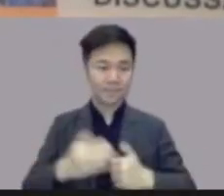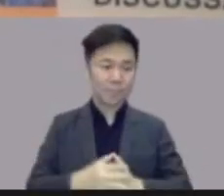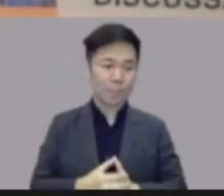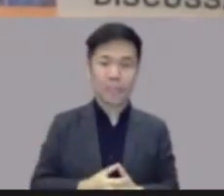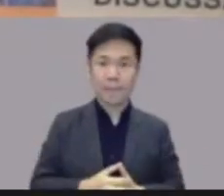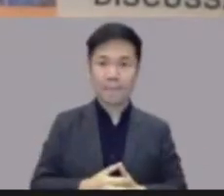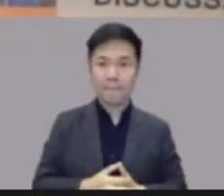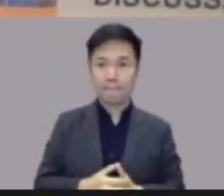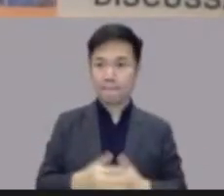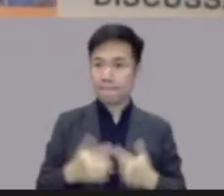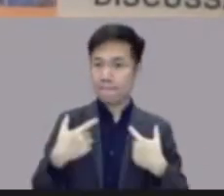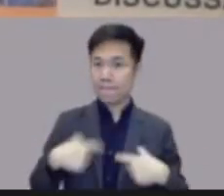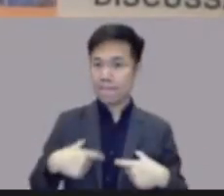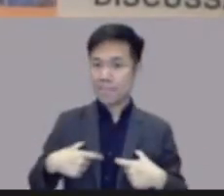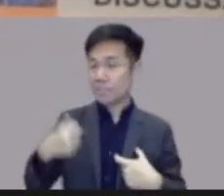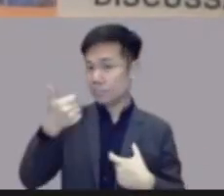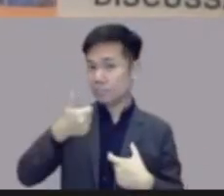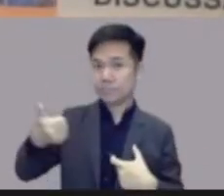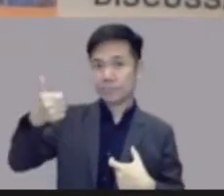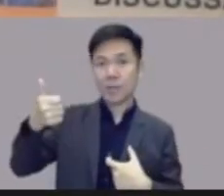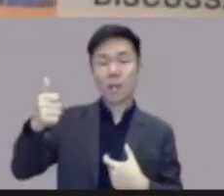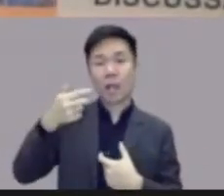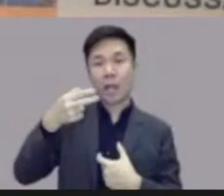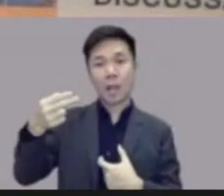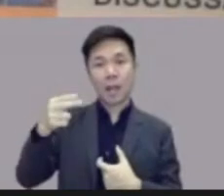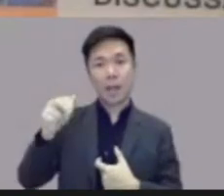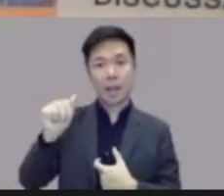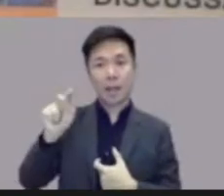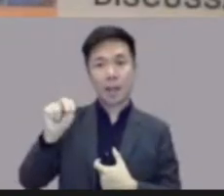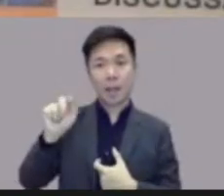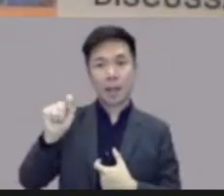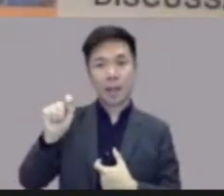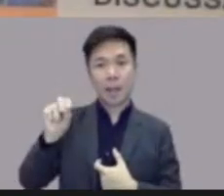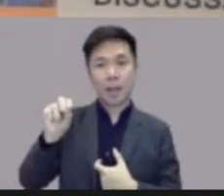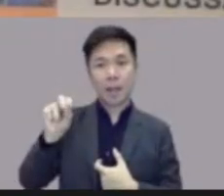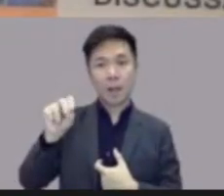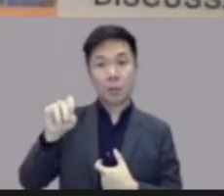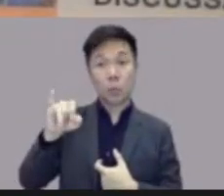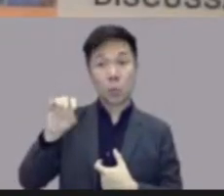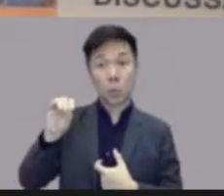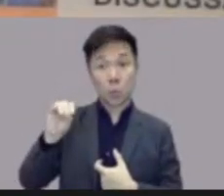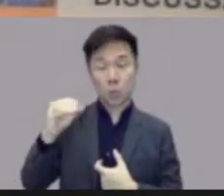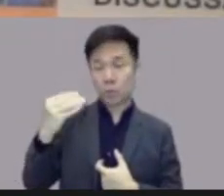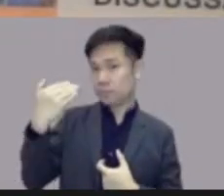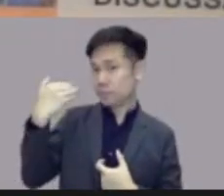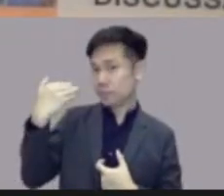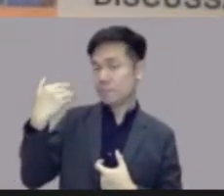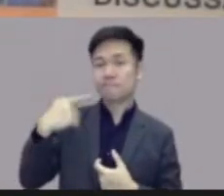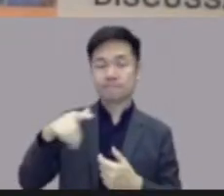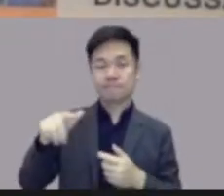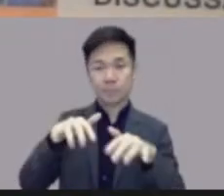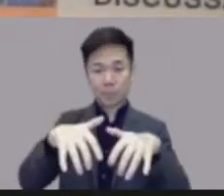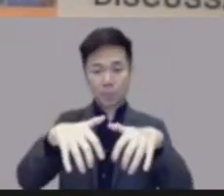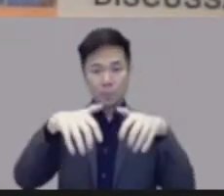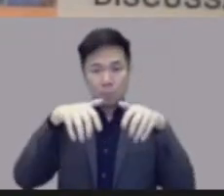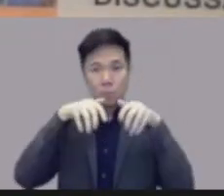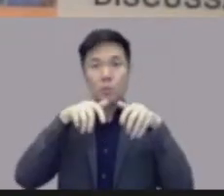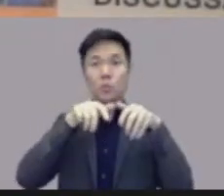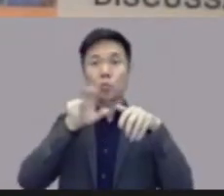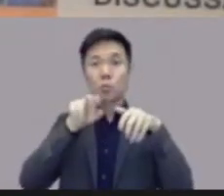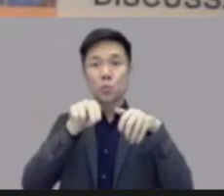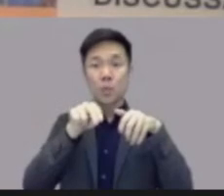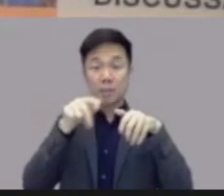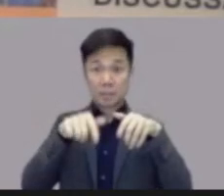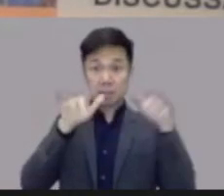Antonio Gutierrez emphasized that the last U.N General Assembly that the climate crisis is a defining issue of our time